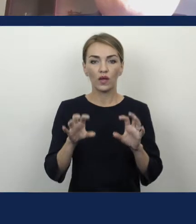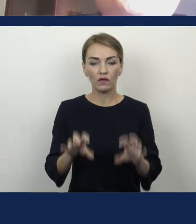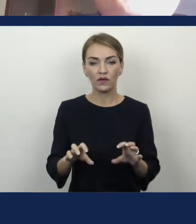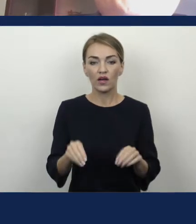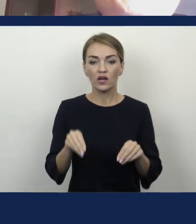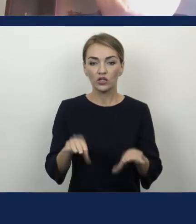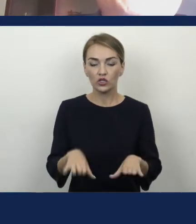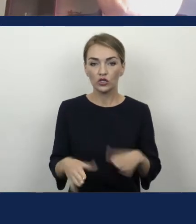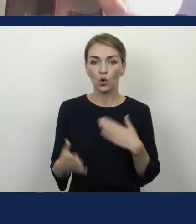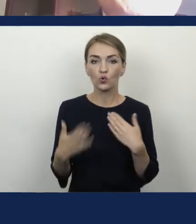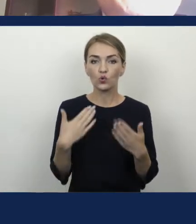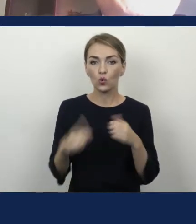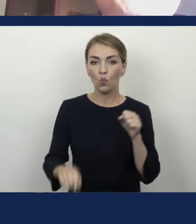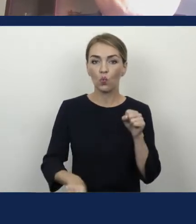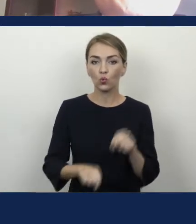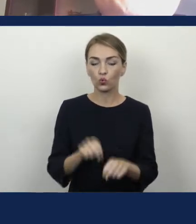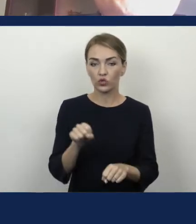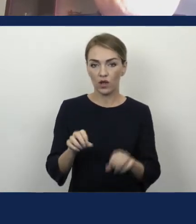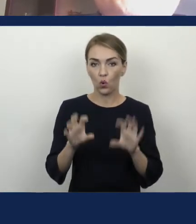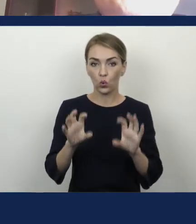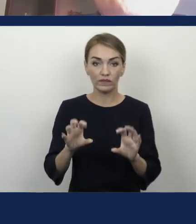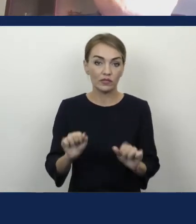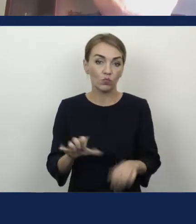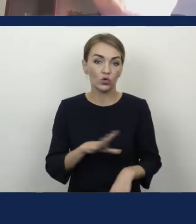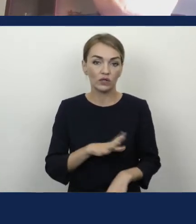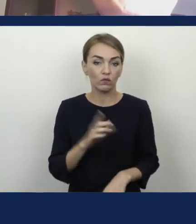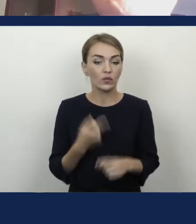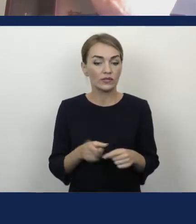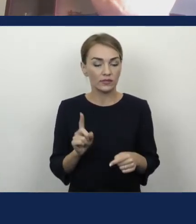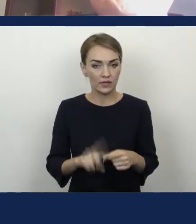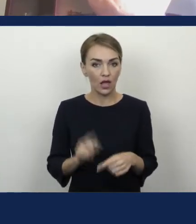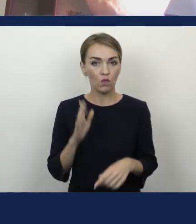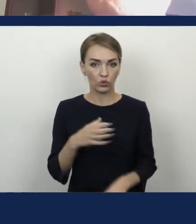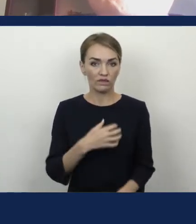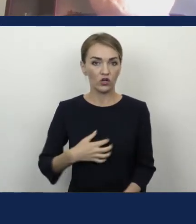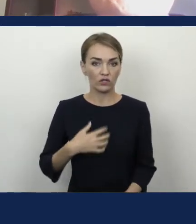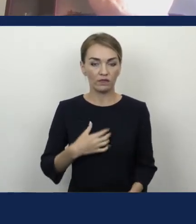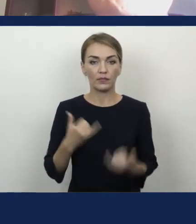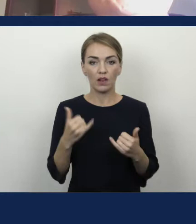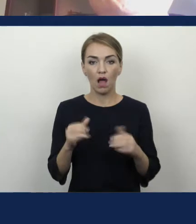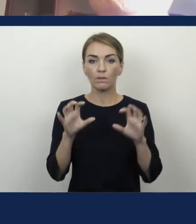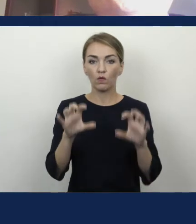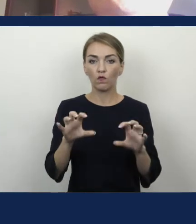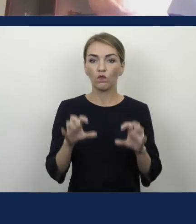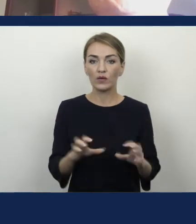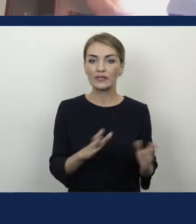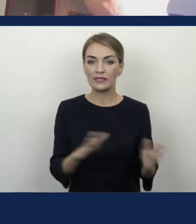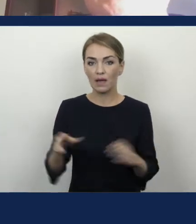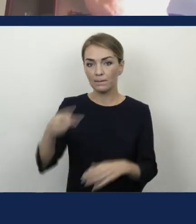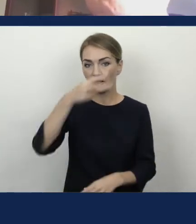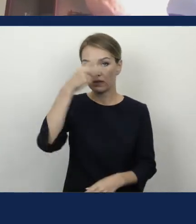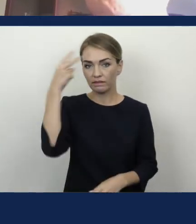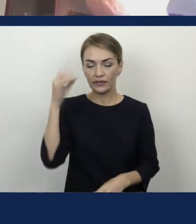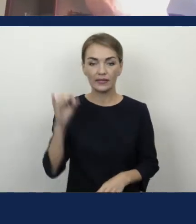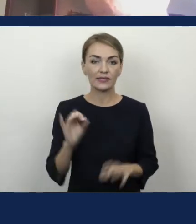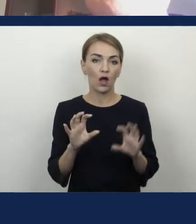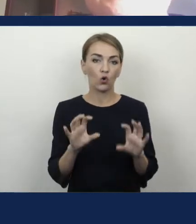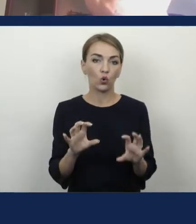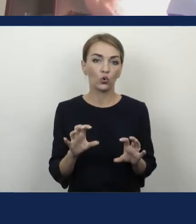to Lithuanian legal system and electoral laws in general, and to the similar